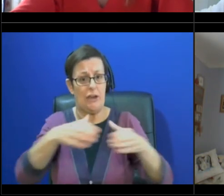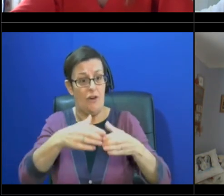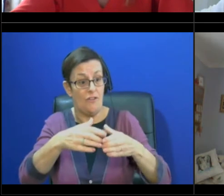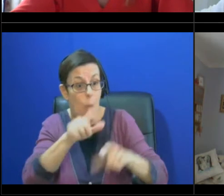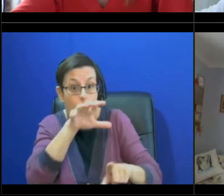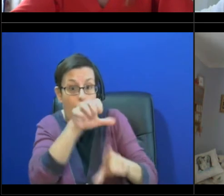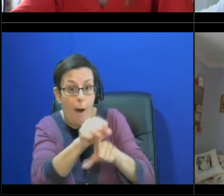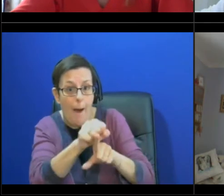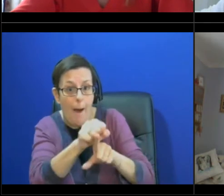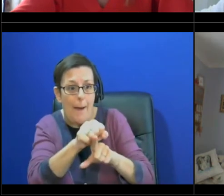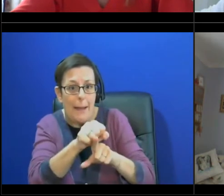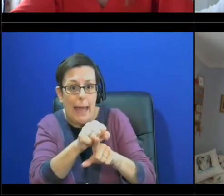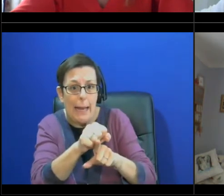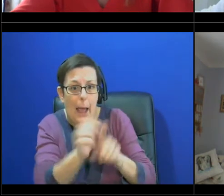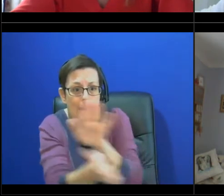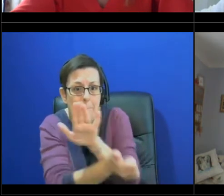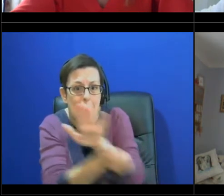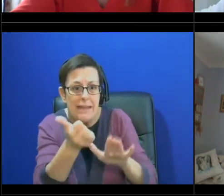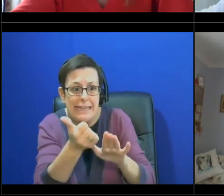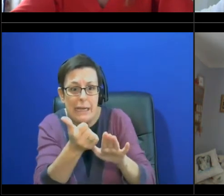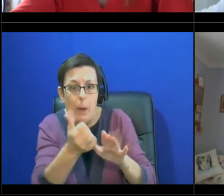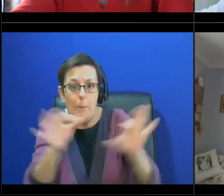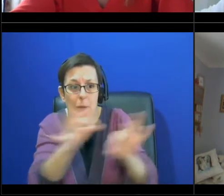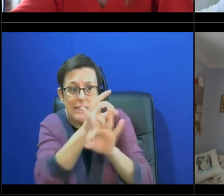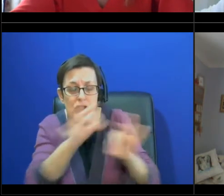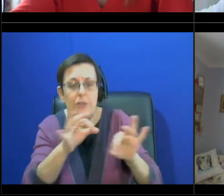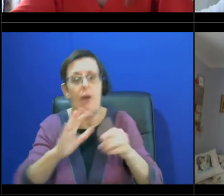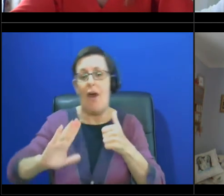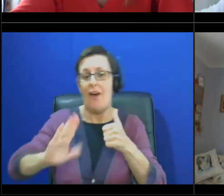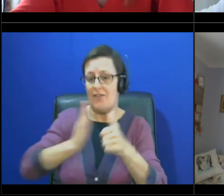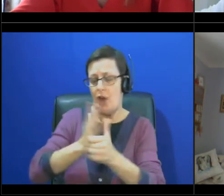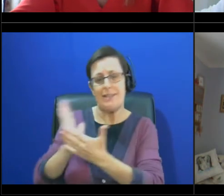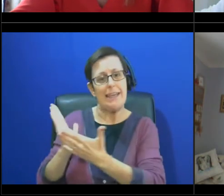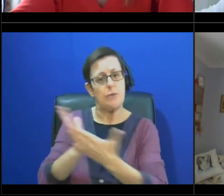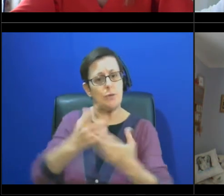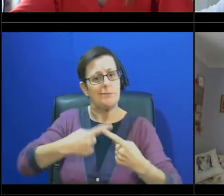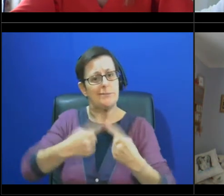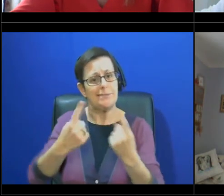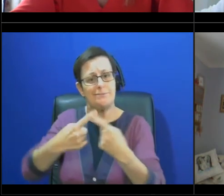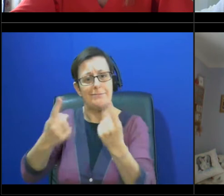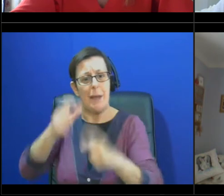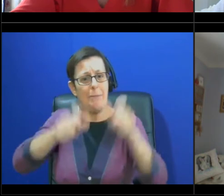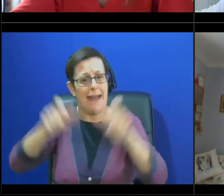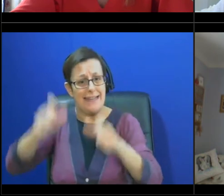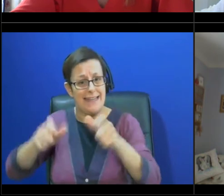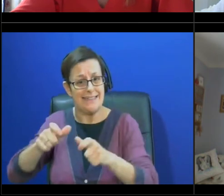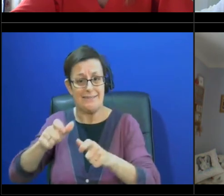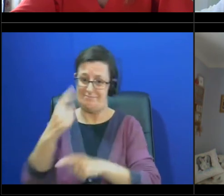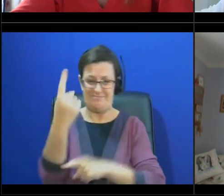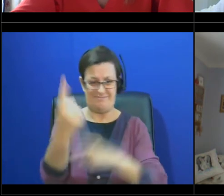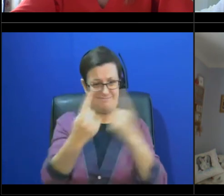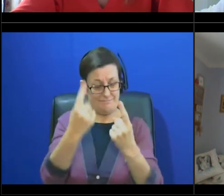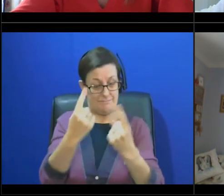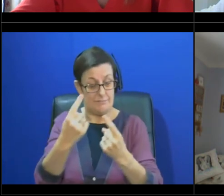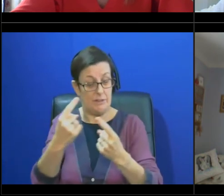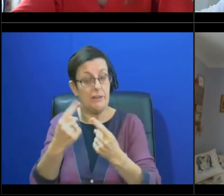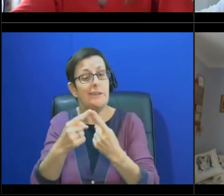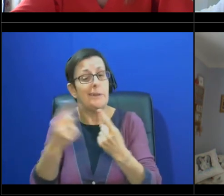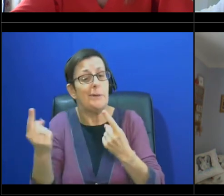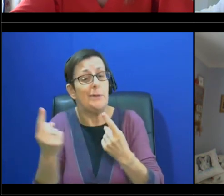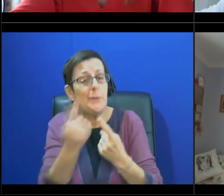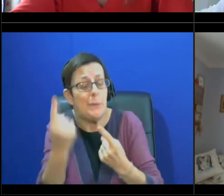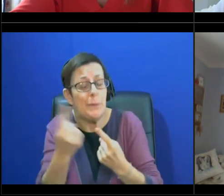musician. And I would like to first introduce the different panelists. So perhaps you can just introduce who you are, where you come